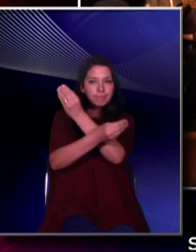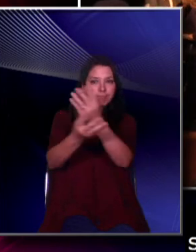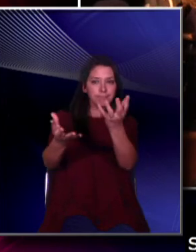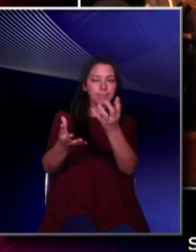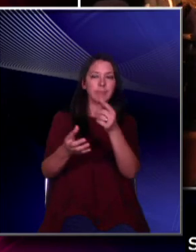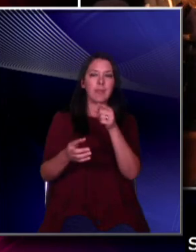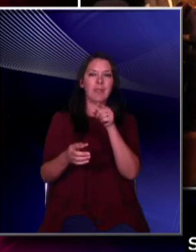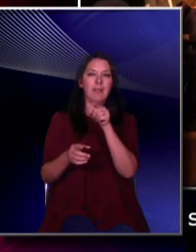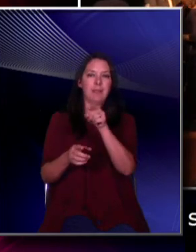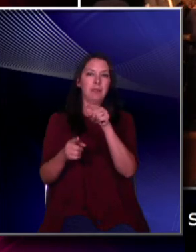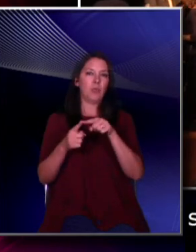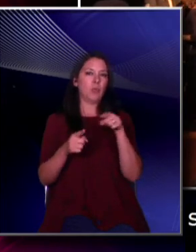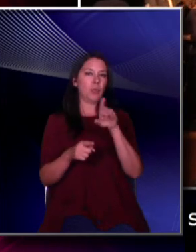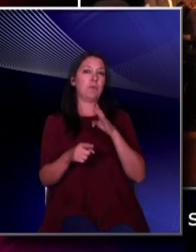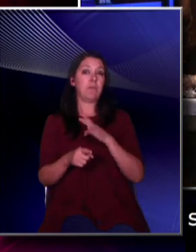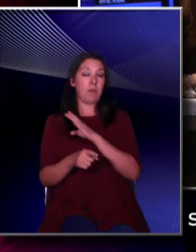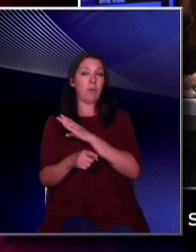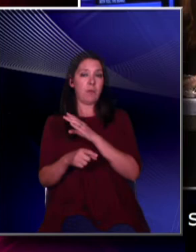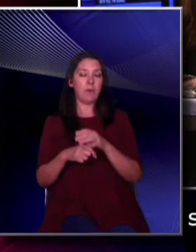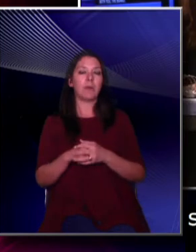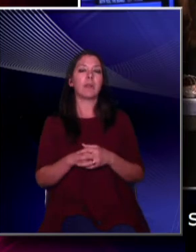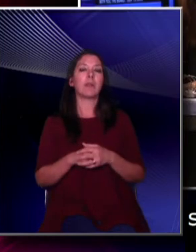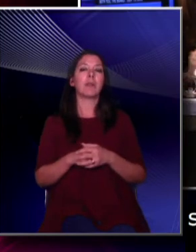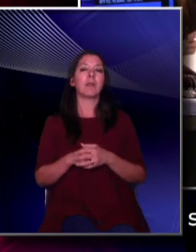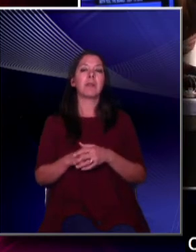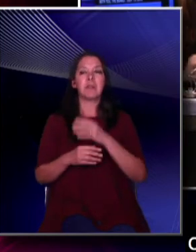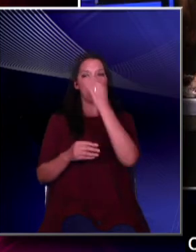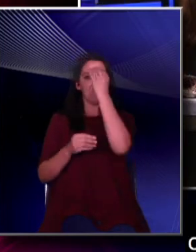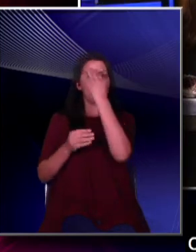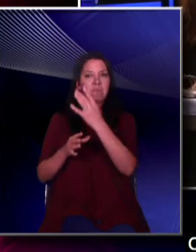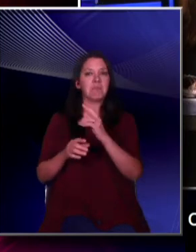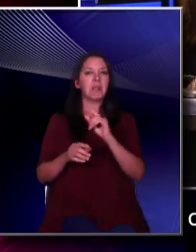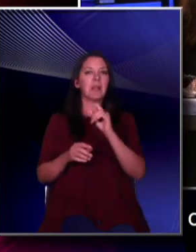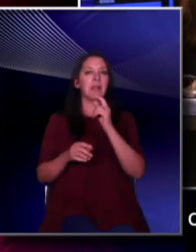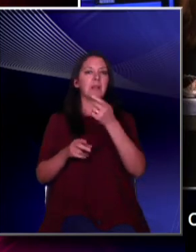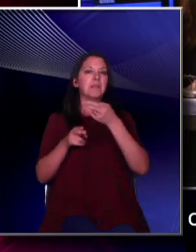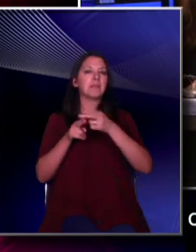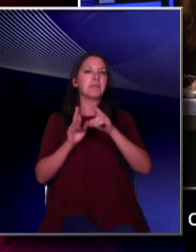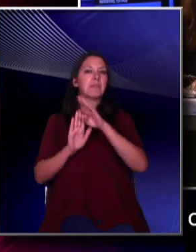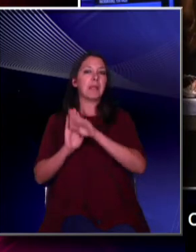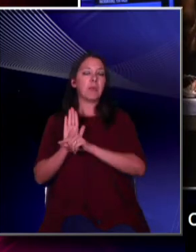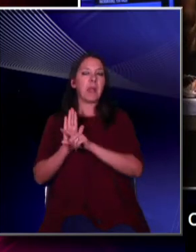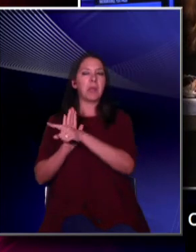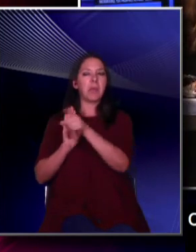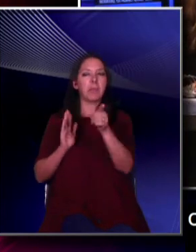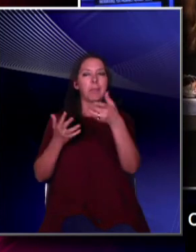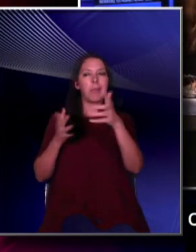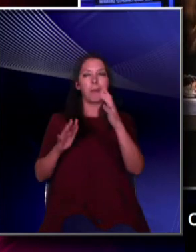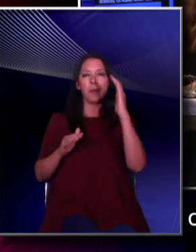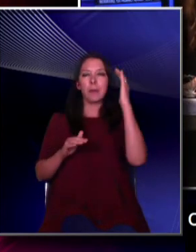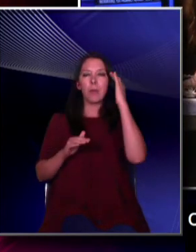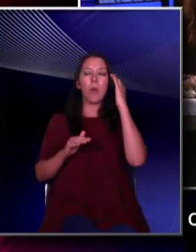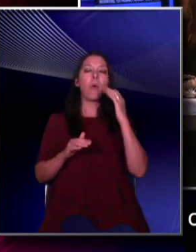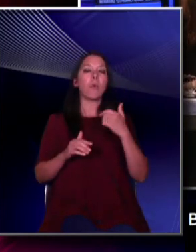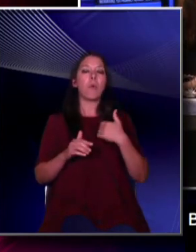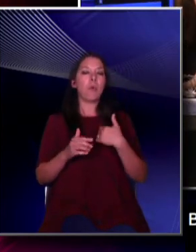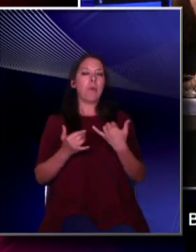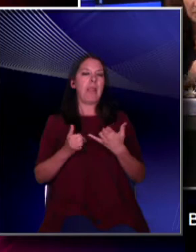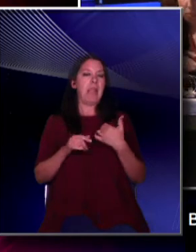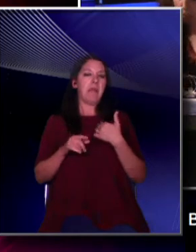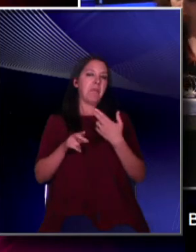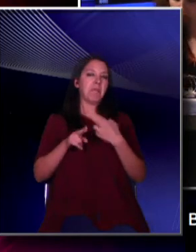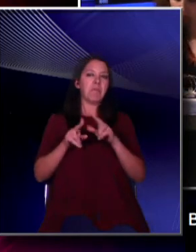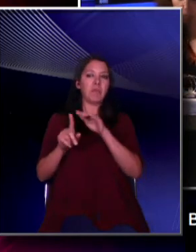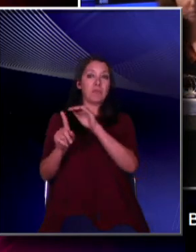board. Just to give you a little bit of background, you probably already know this, but I want to remind you,